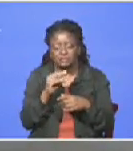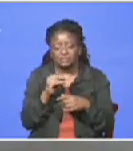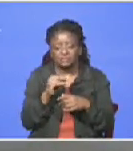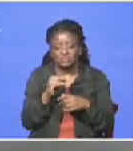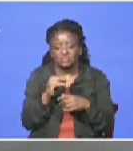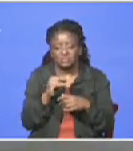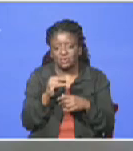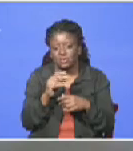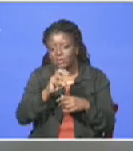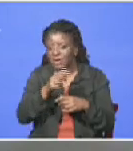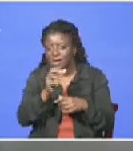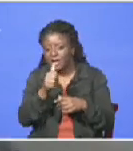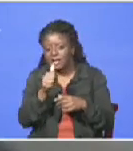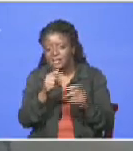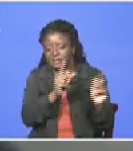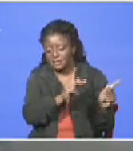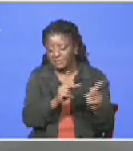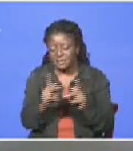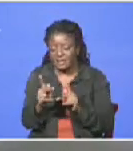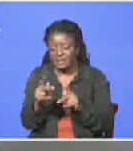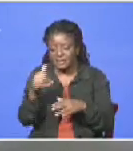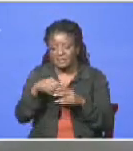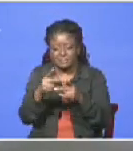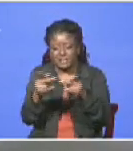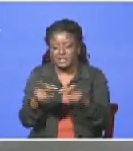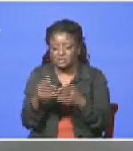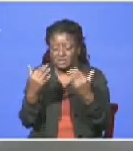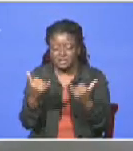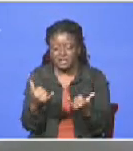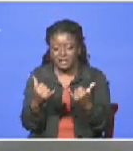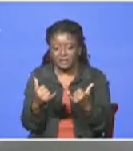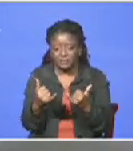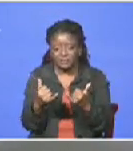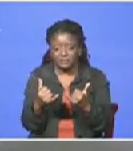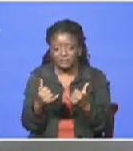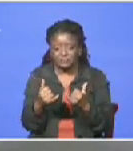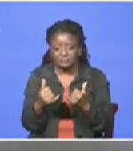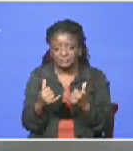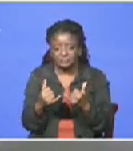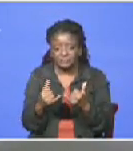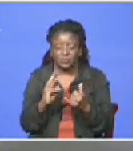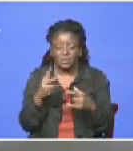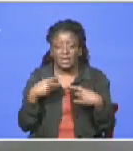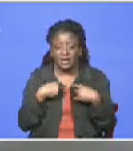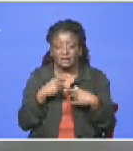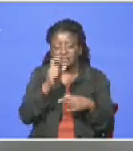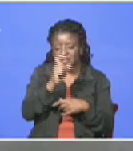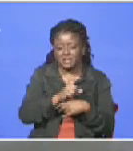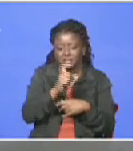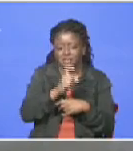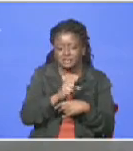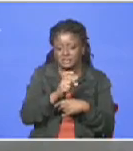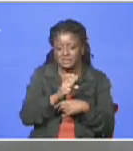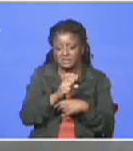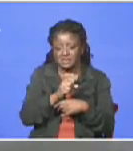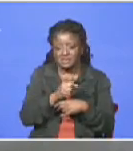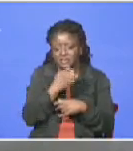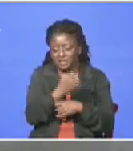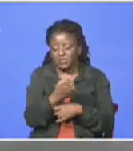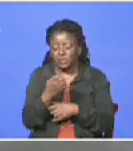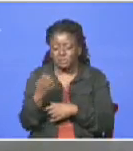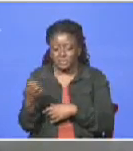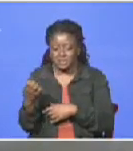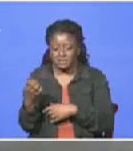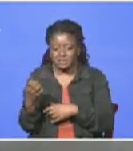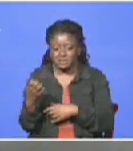right now. We have in place the necessary infrastructure and equipment to ensure that